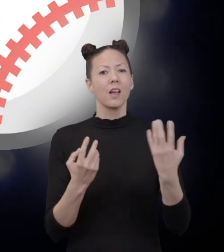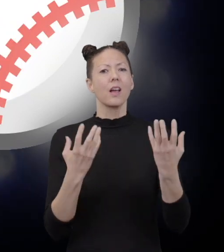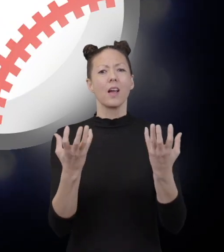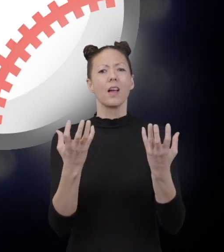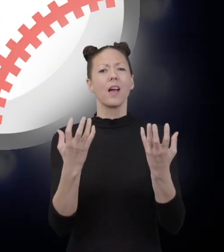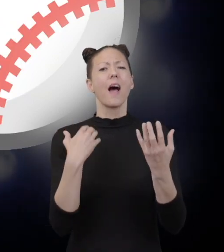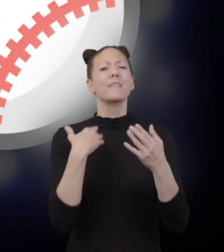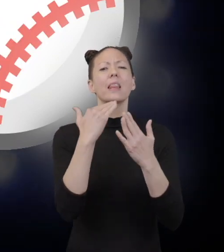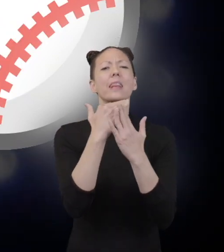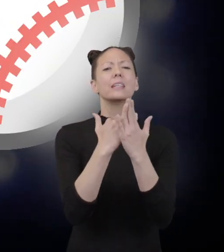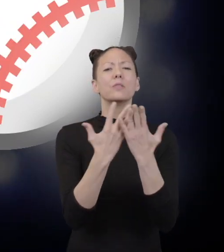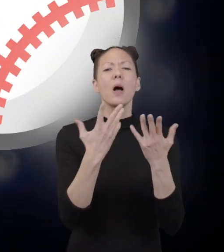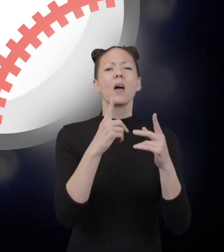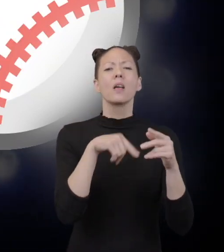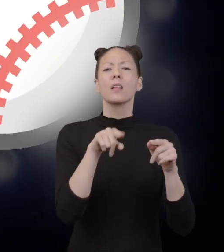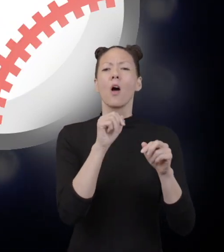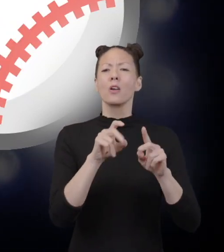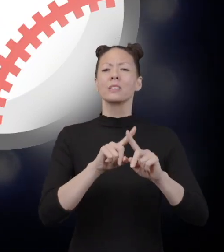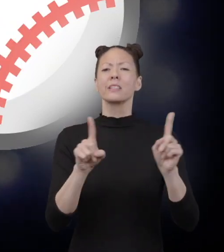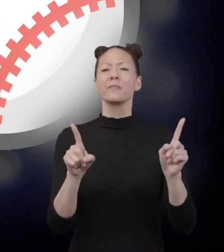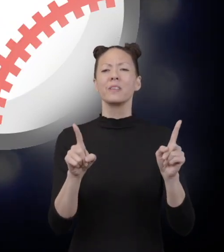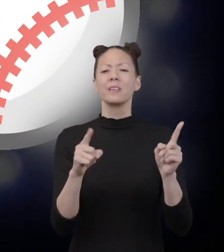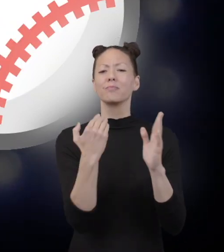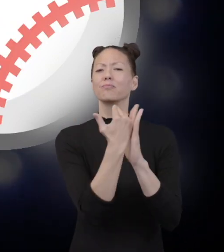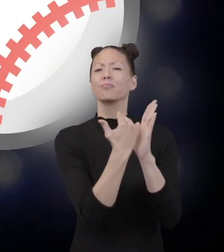of the ways they are different.